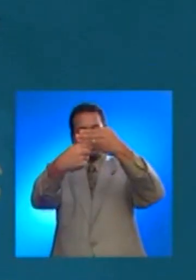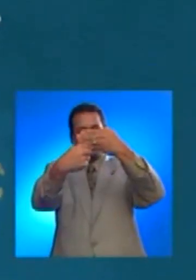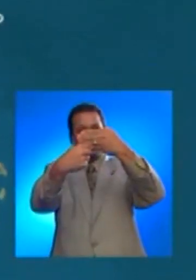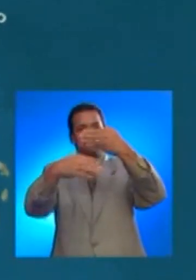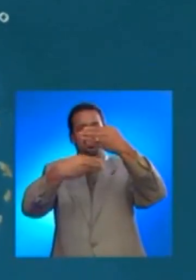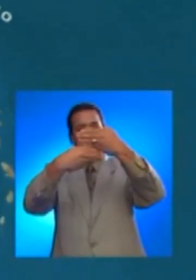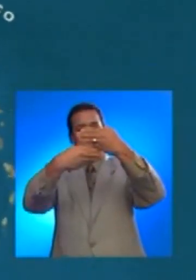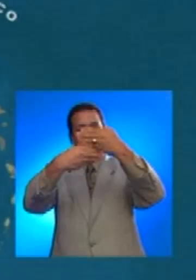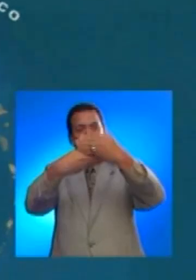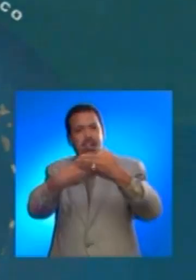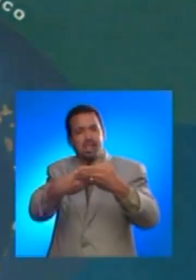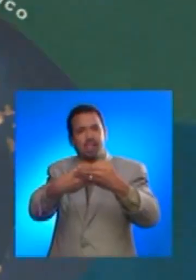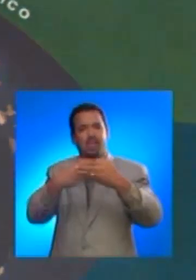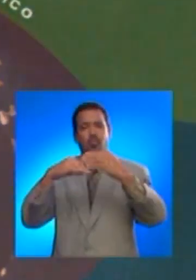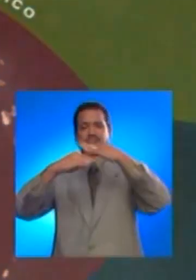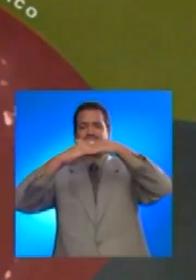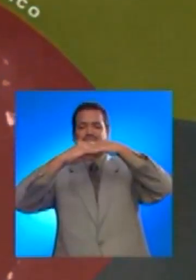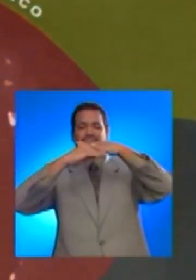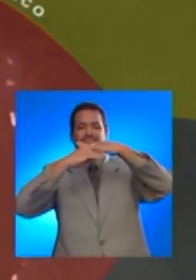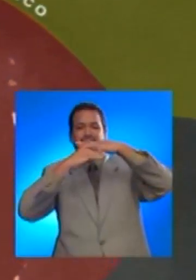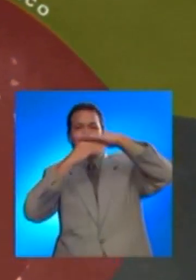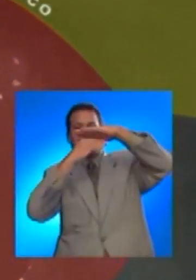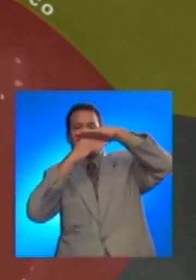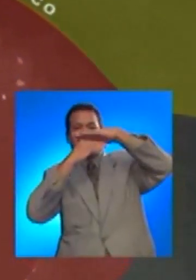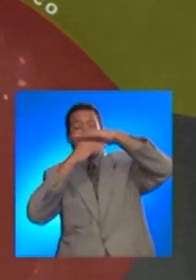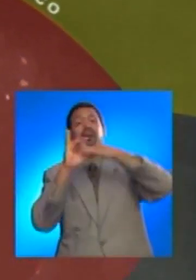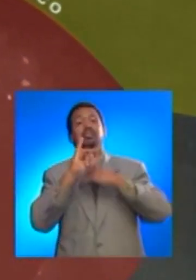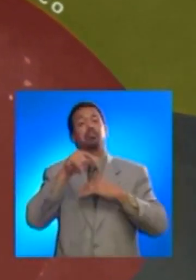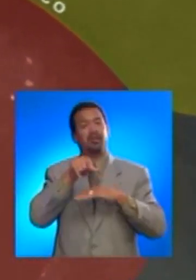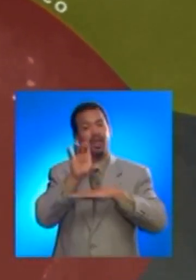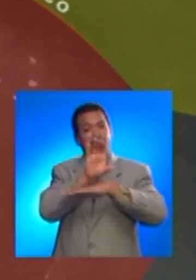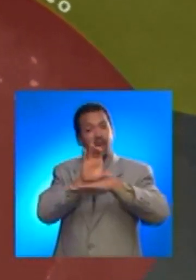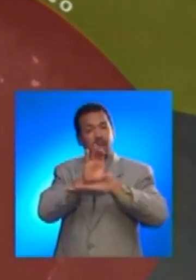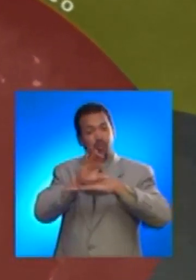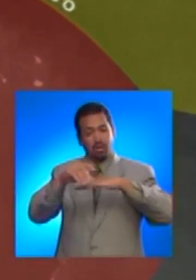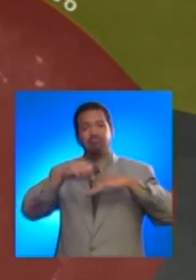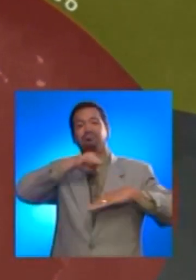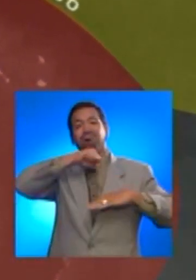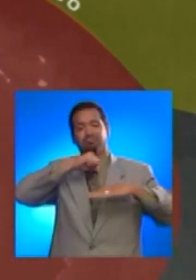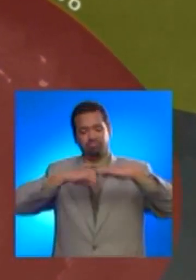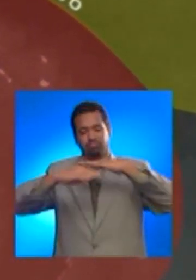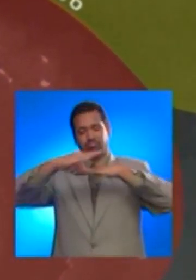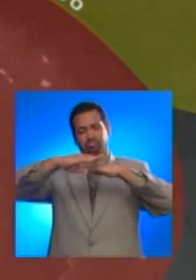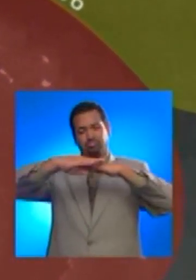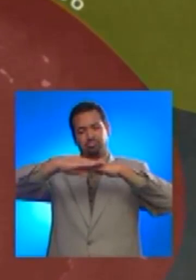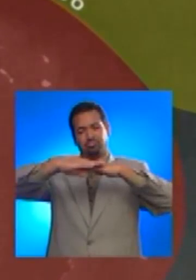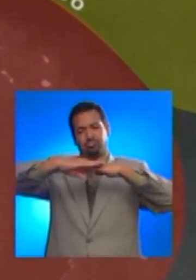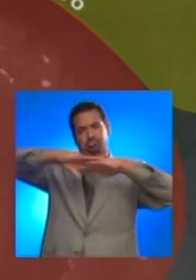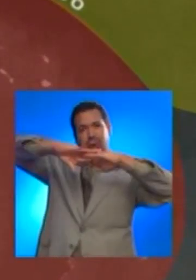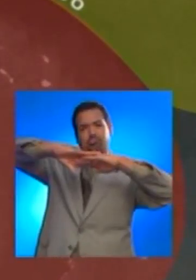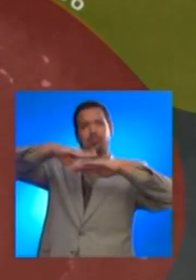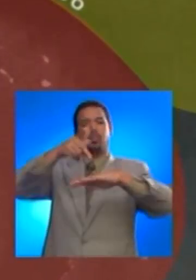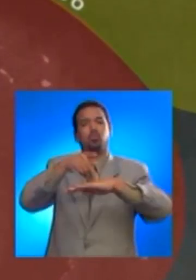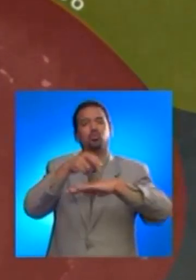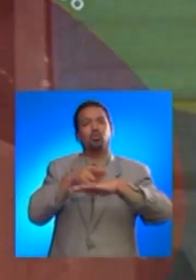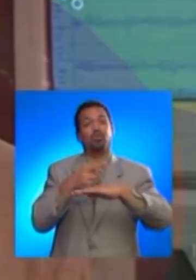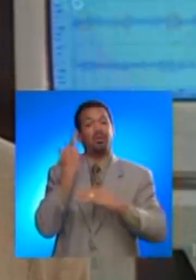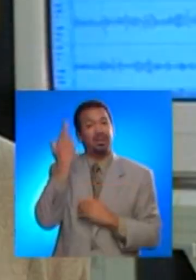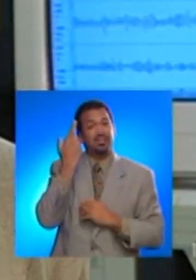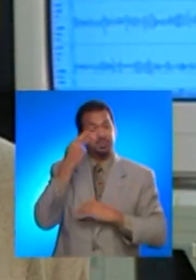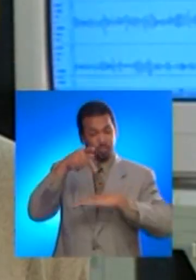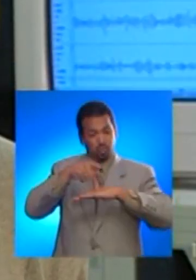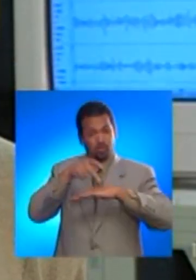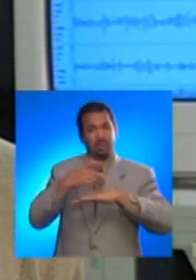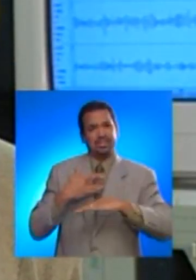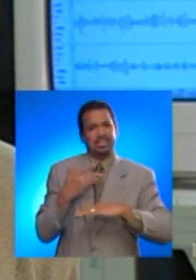is subducted under the Caribbean plate. In addition, the Caribbean plate is moving northward below Puerto Rico. This is why